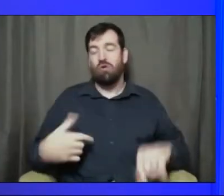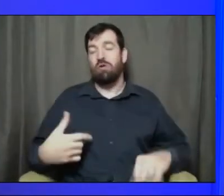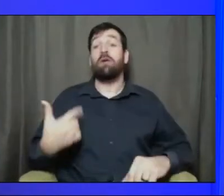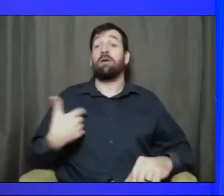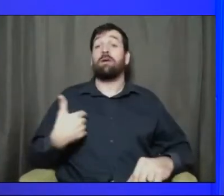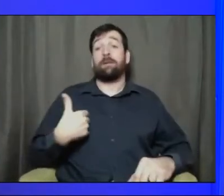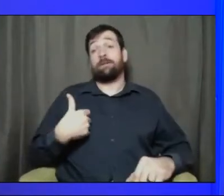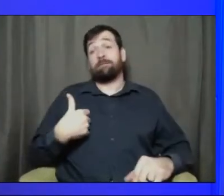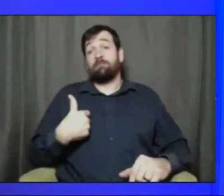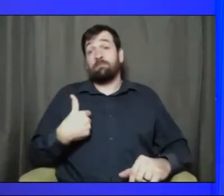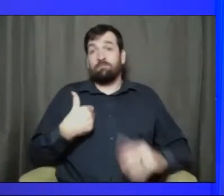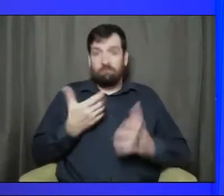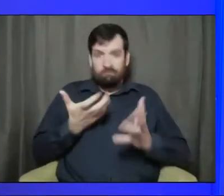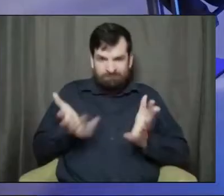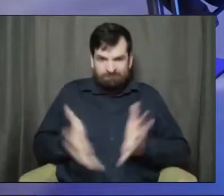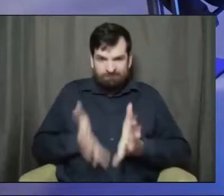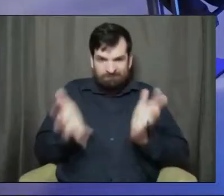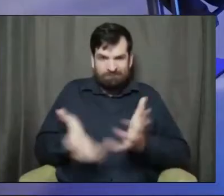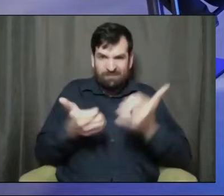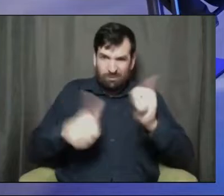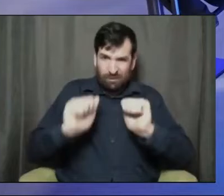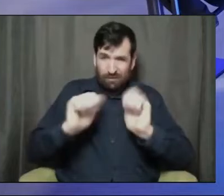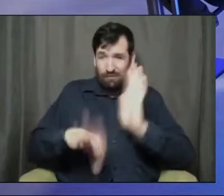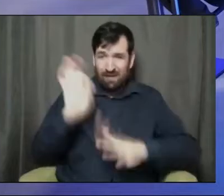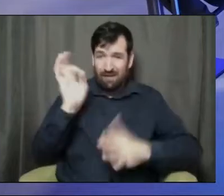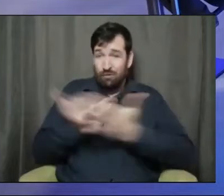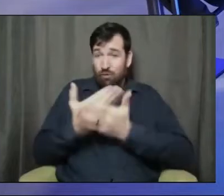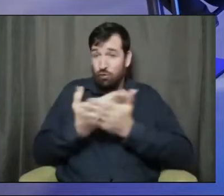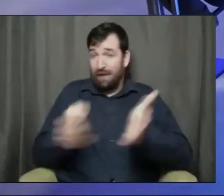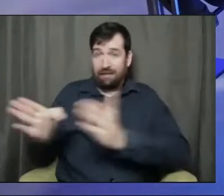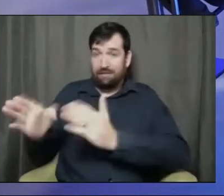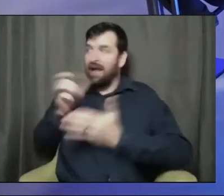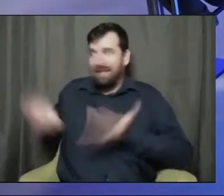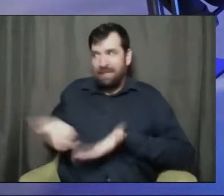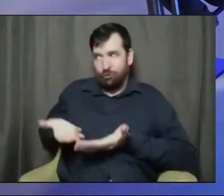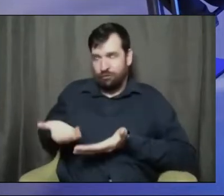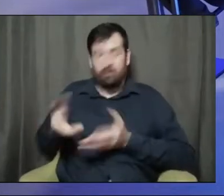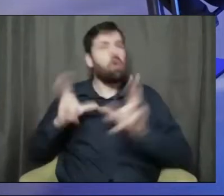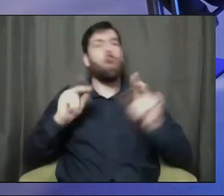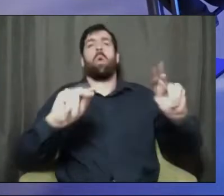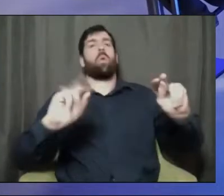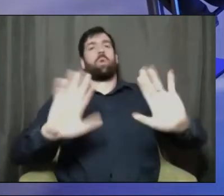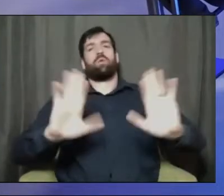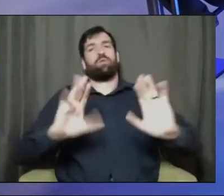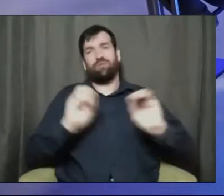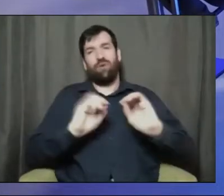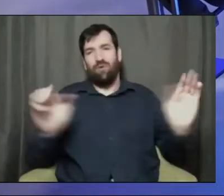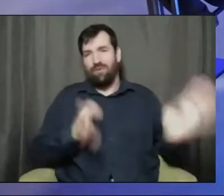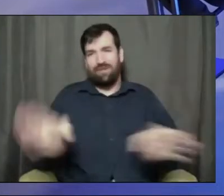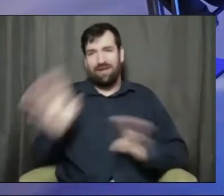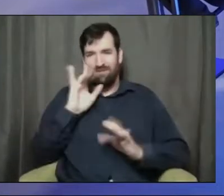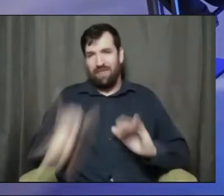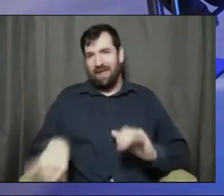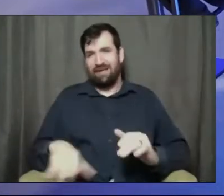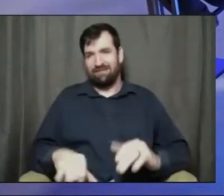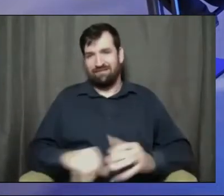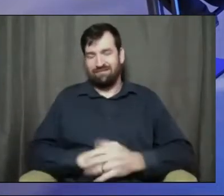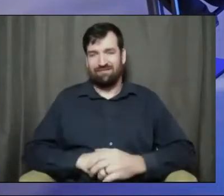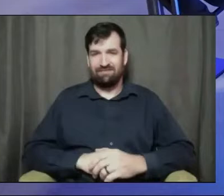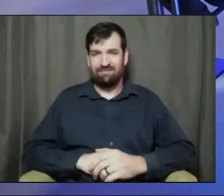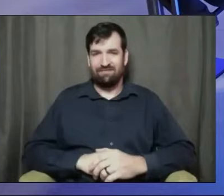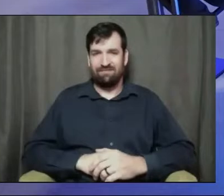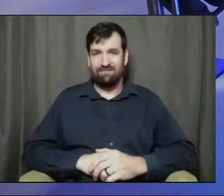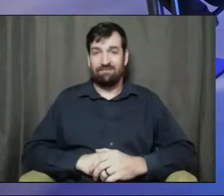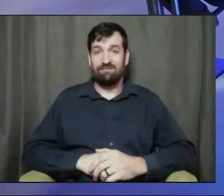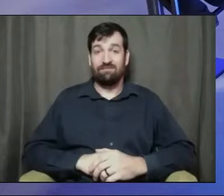push the envelope and pioneer. All right. Not doing that here, though. No plans for that at this point. Okay. But yeah, that happens. I'm getting you back